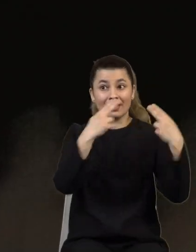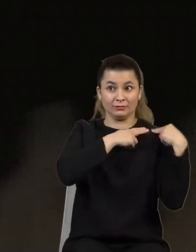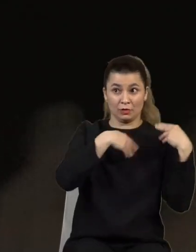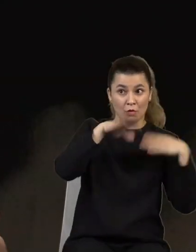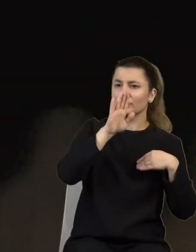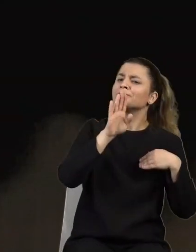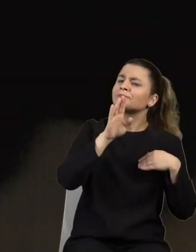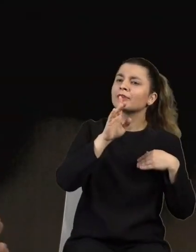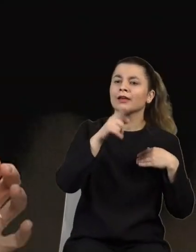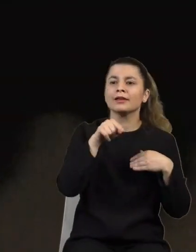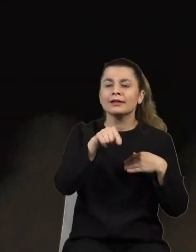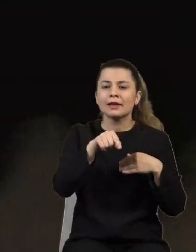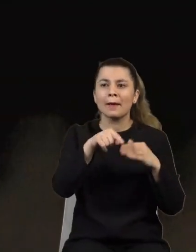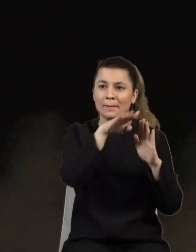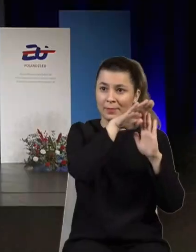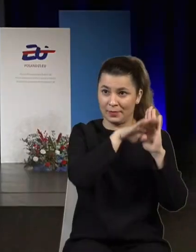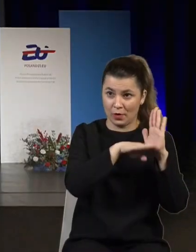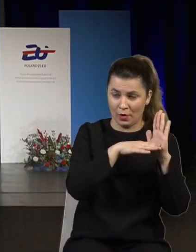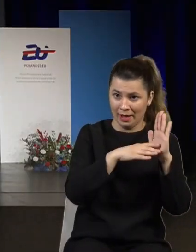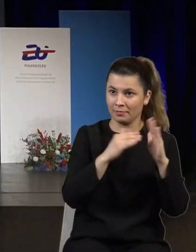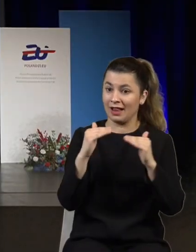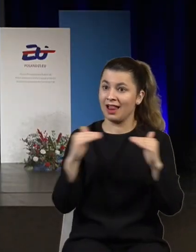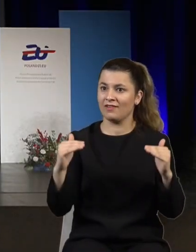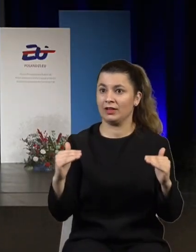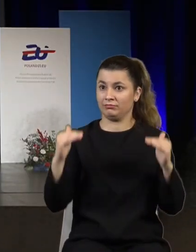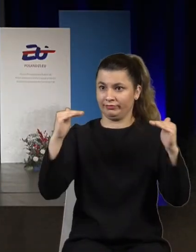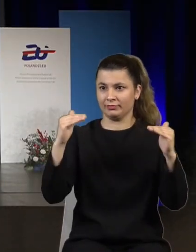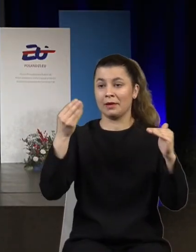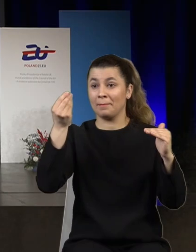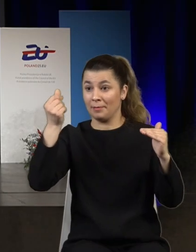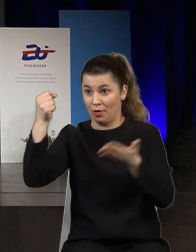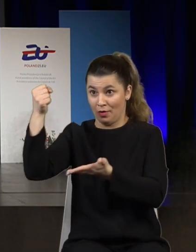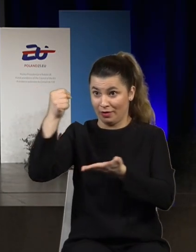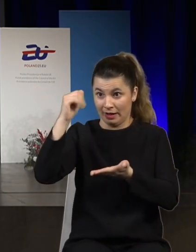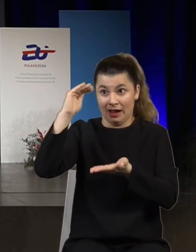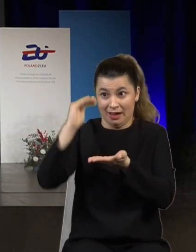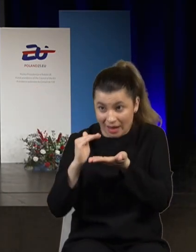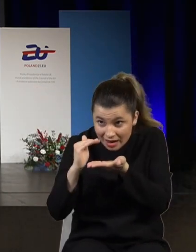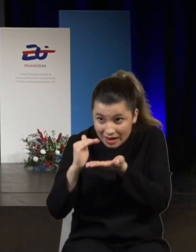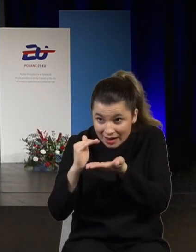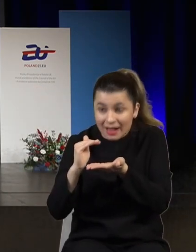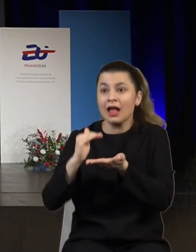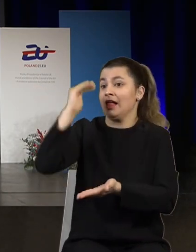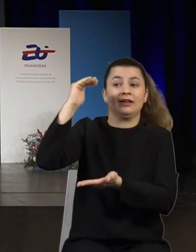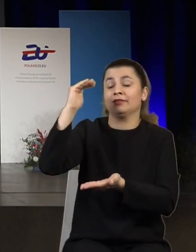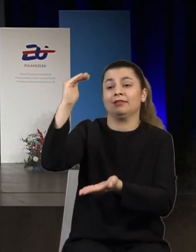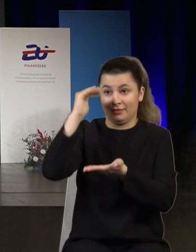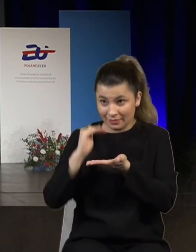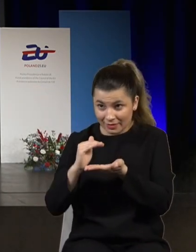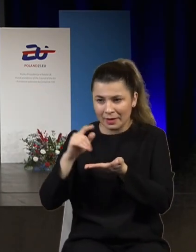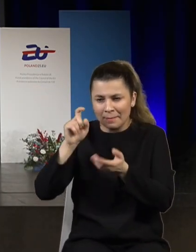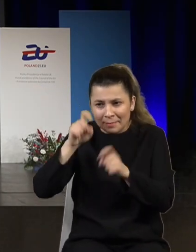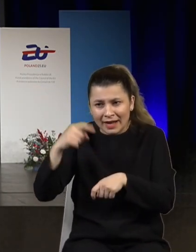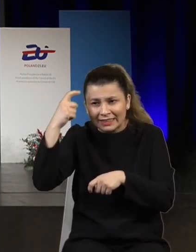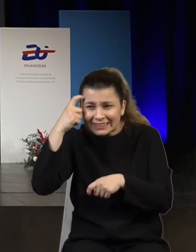to maximize the use of the different programs for each, in order to